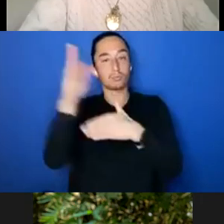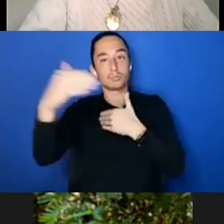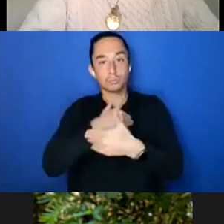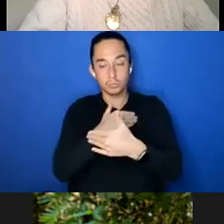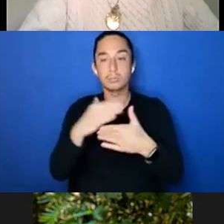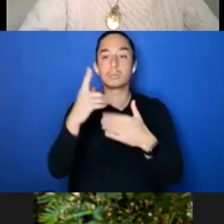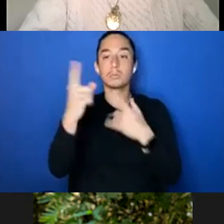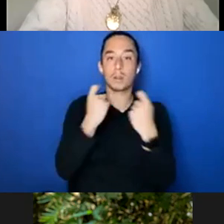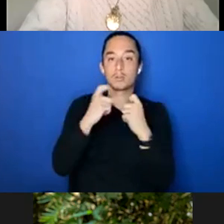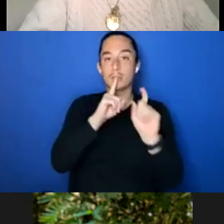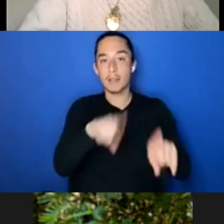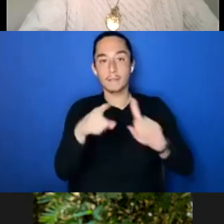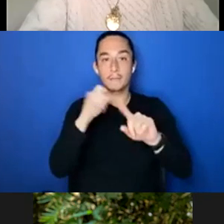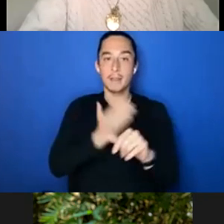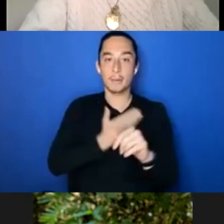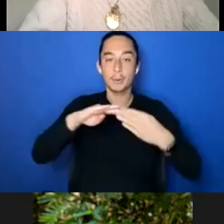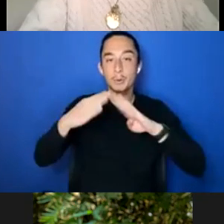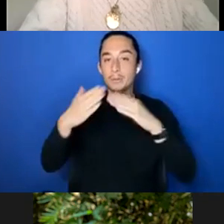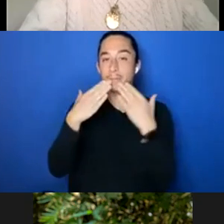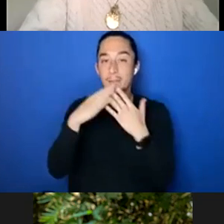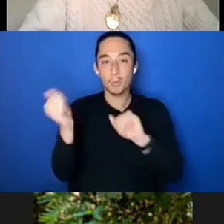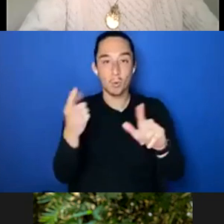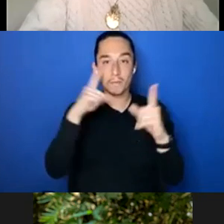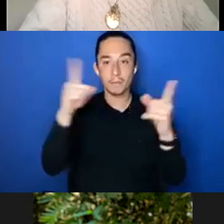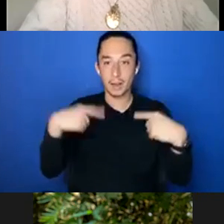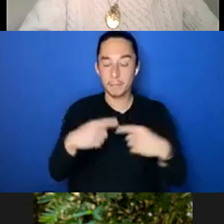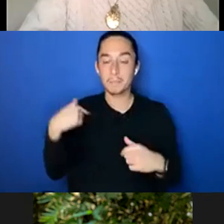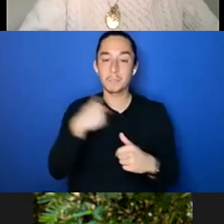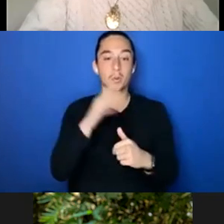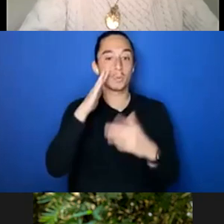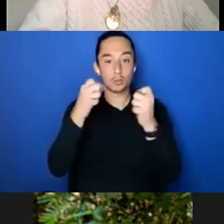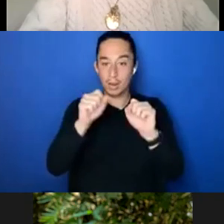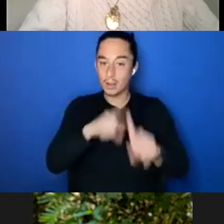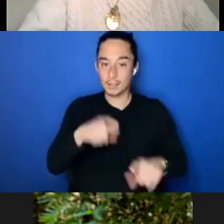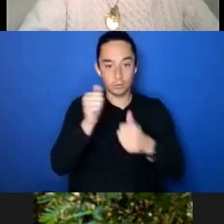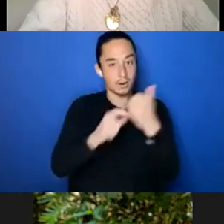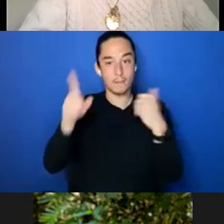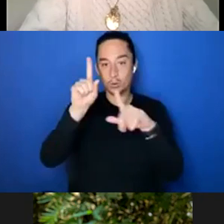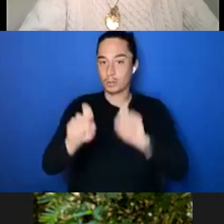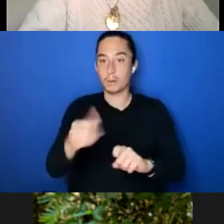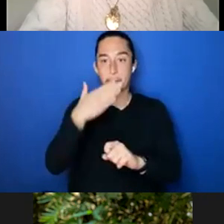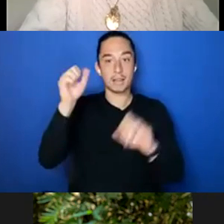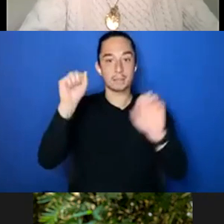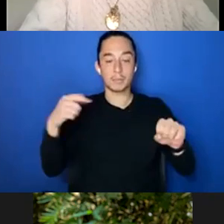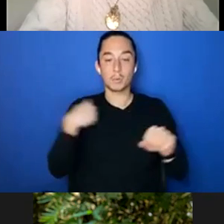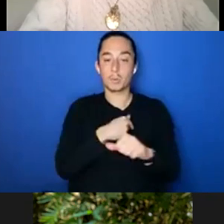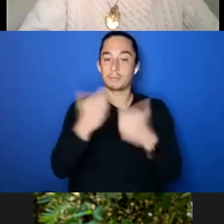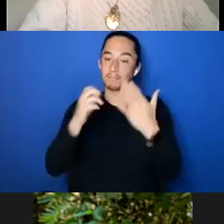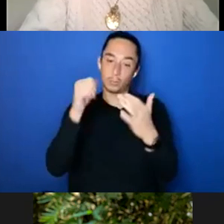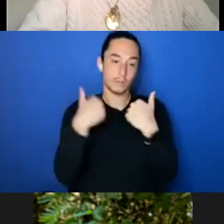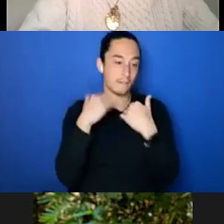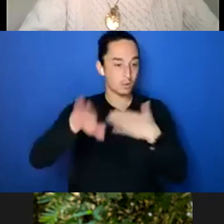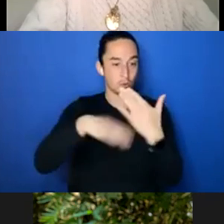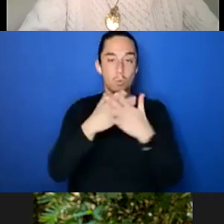community. So thank you all for being here. We're going to try to answer everybody's question the best we can. We might not have all the answers, but